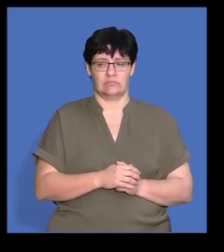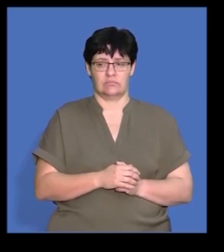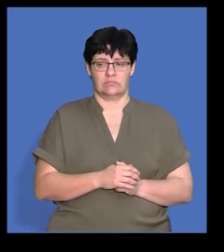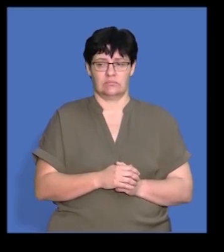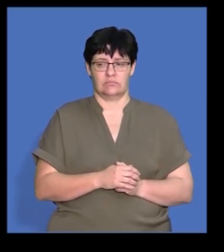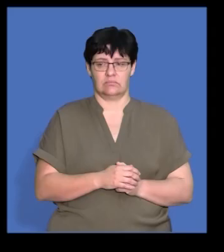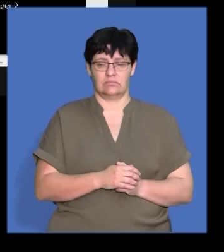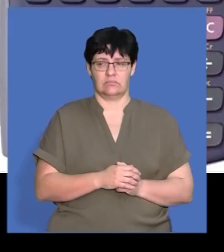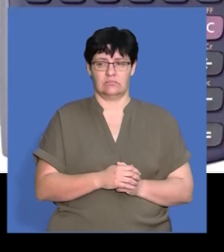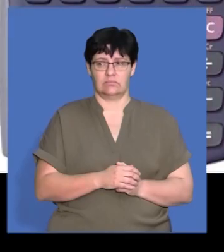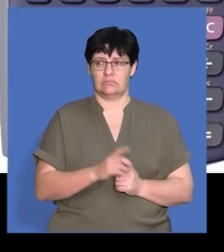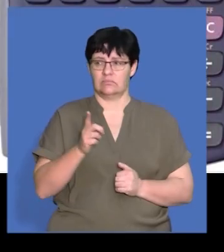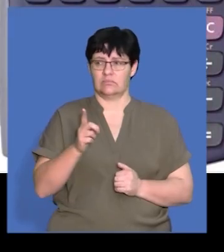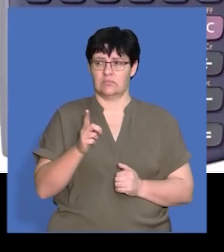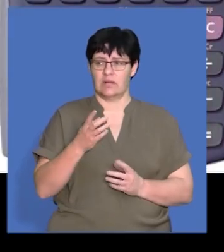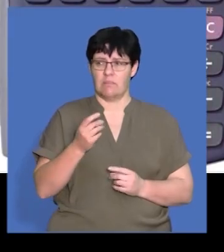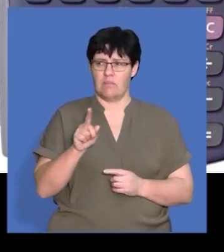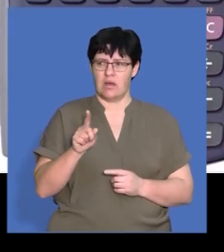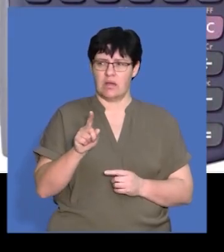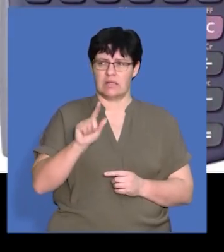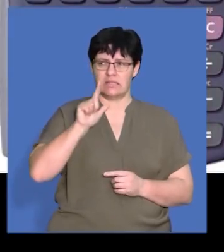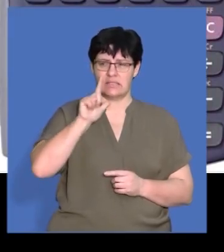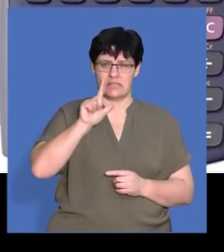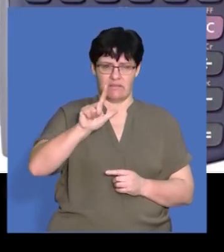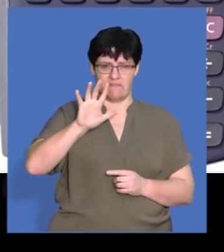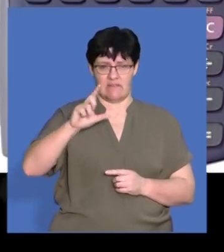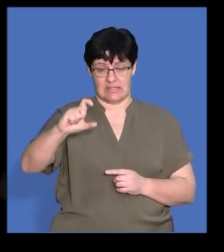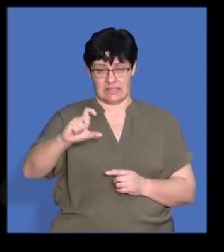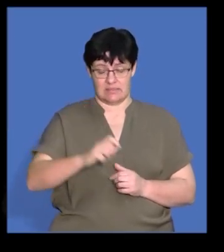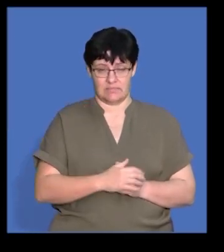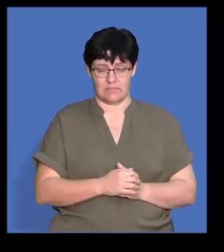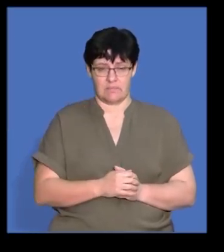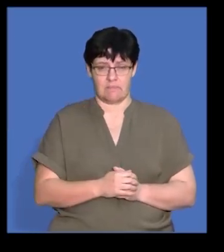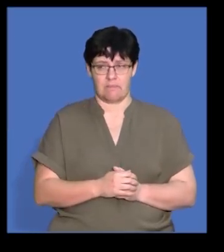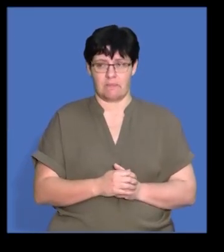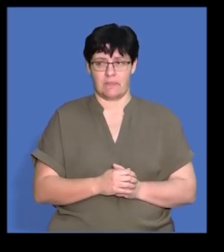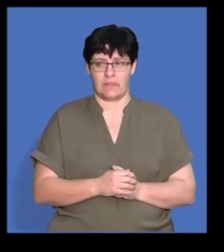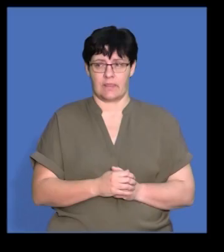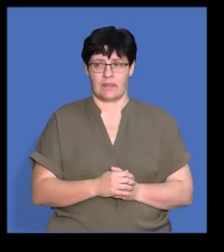Okay, and the cents was 75 cents.